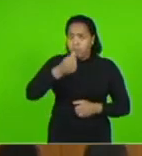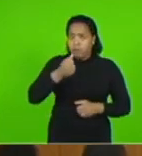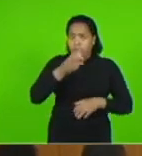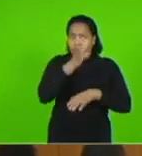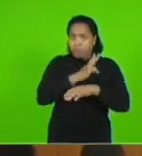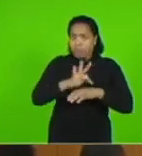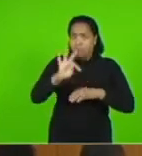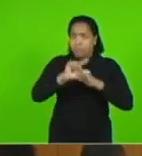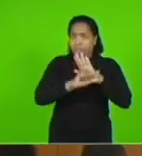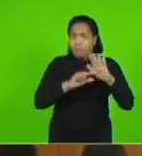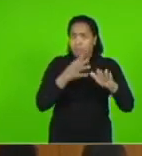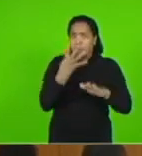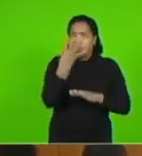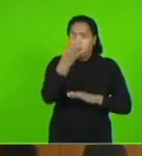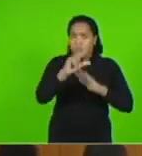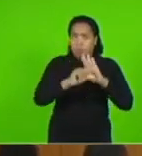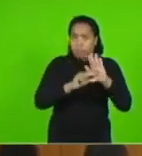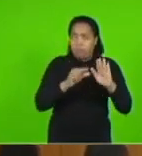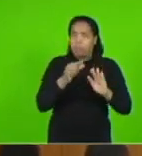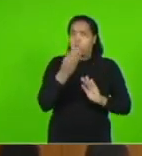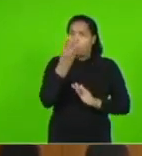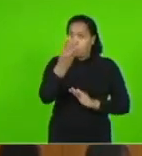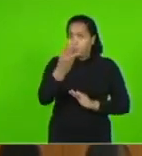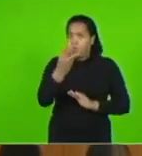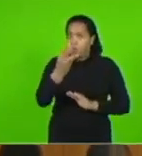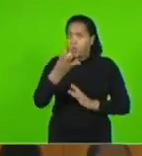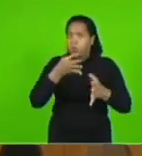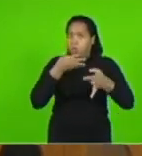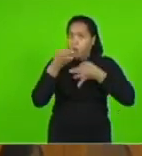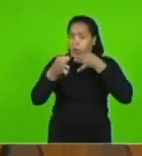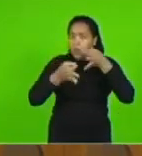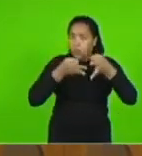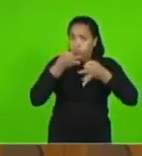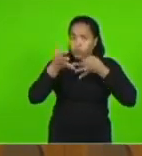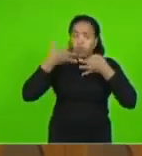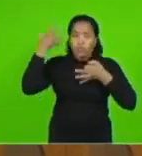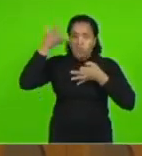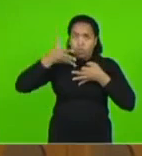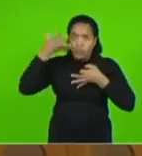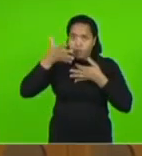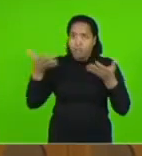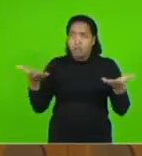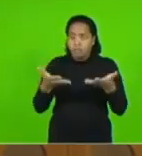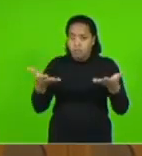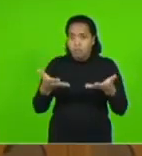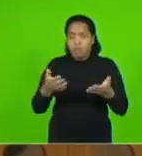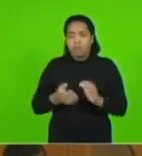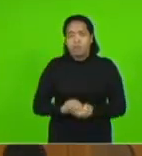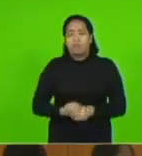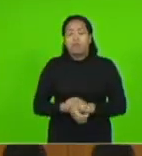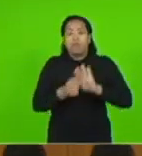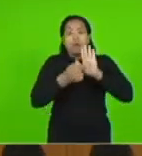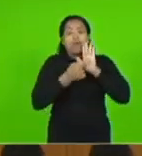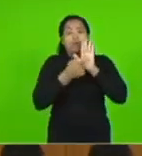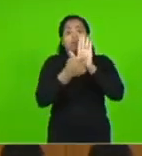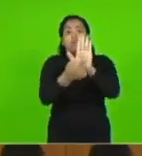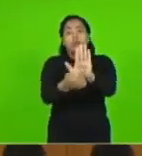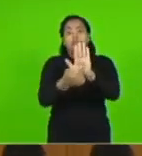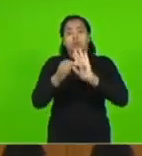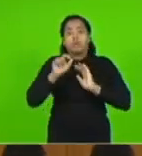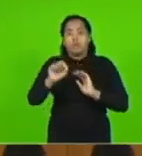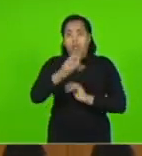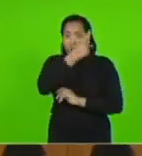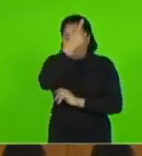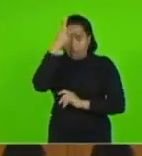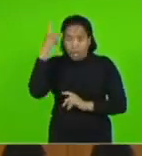First Thessalonians chapter 4, chapter 13. This is a suggestion of the message for tonight, talking about